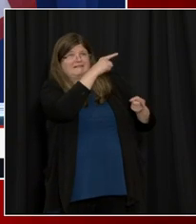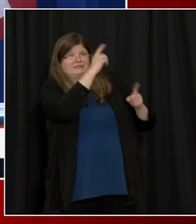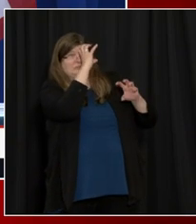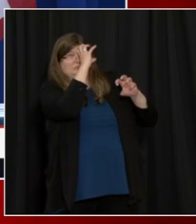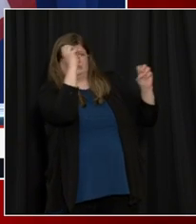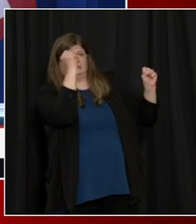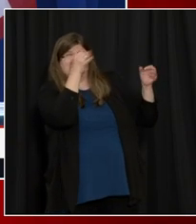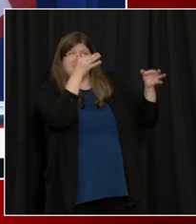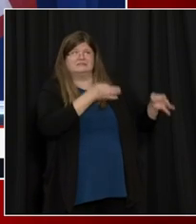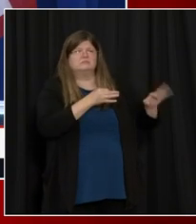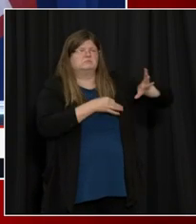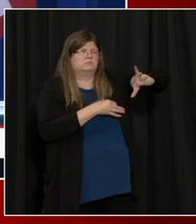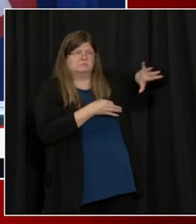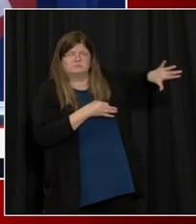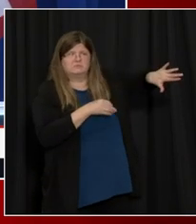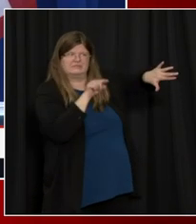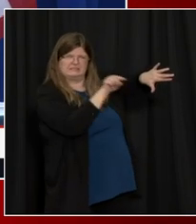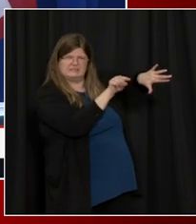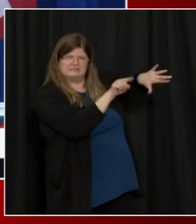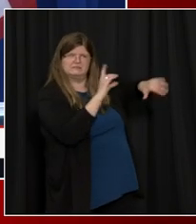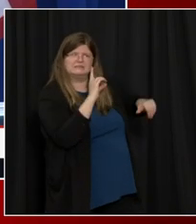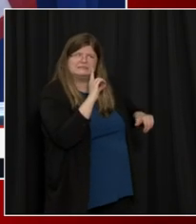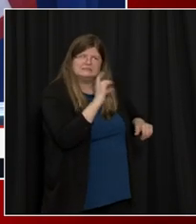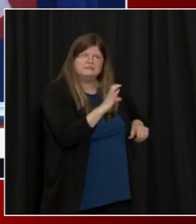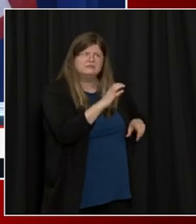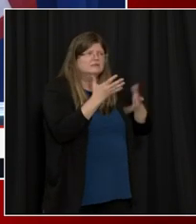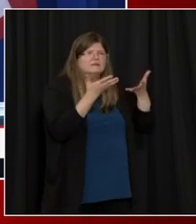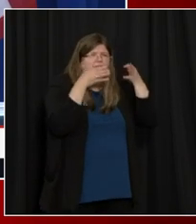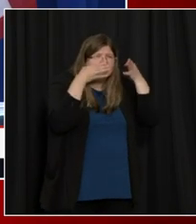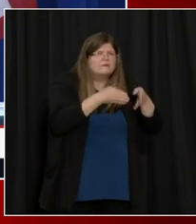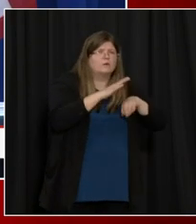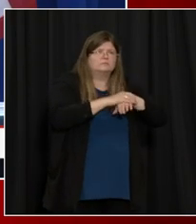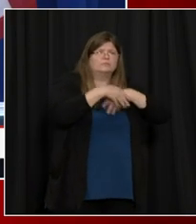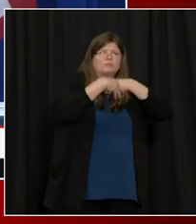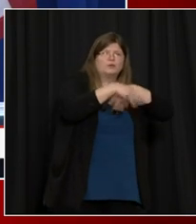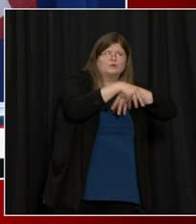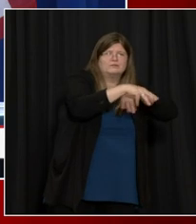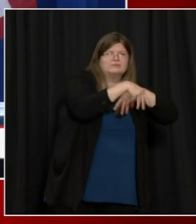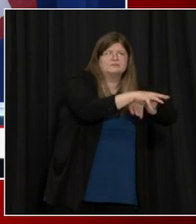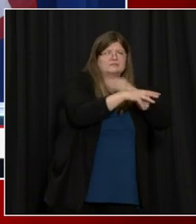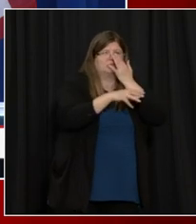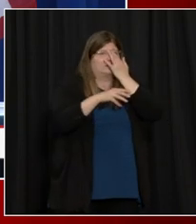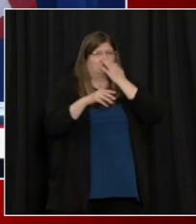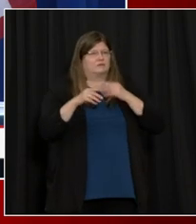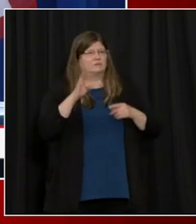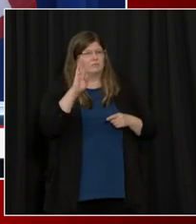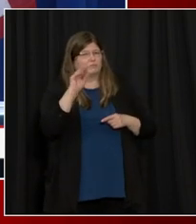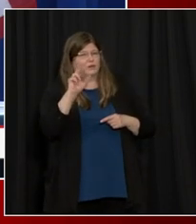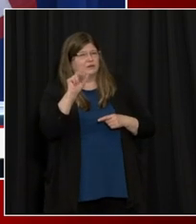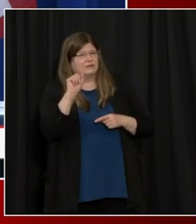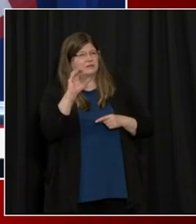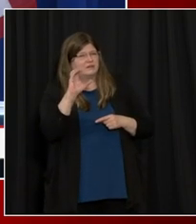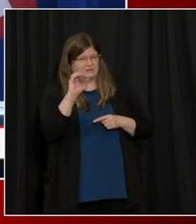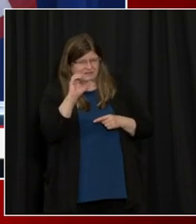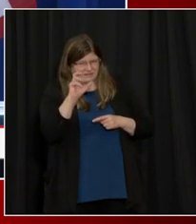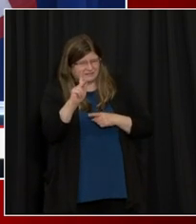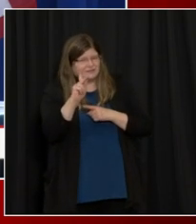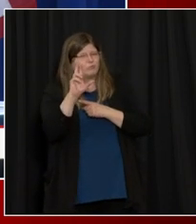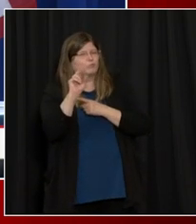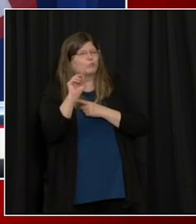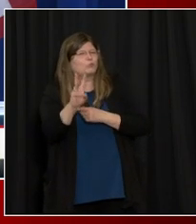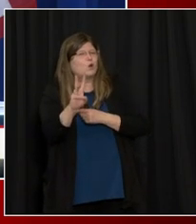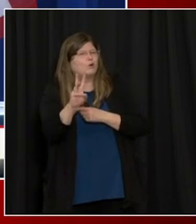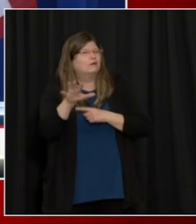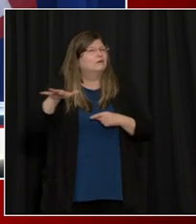and you know this, Barracks Road, the famous Palisades Parade. And just to give clarification